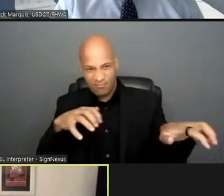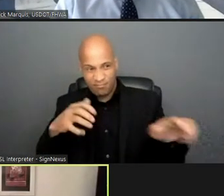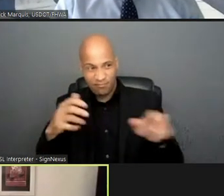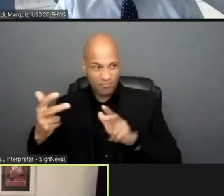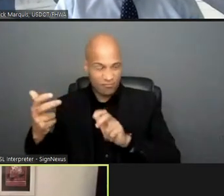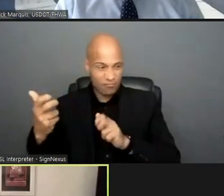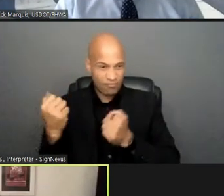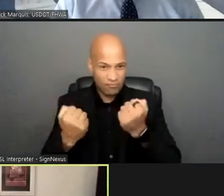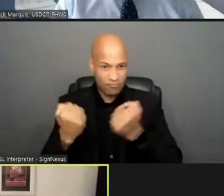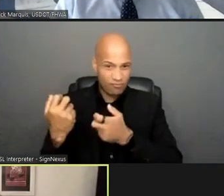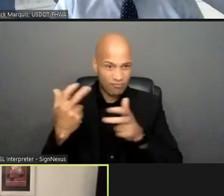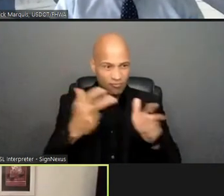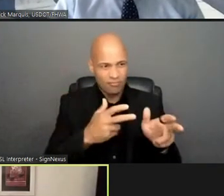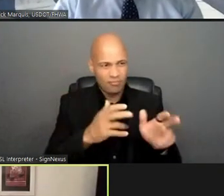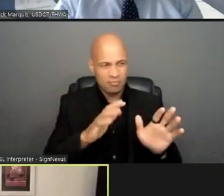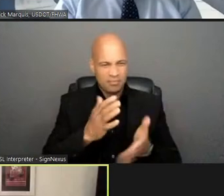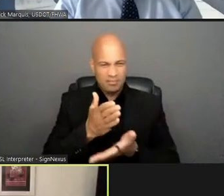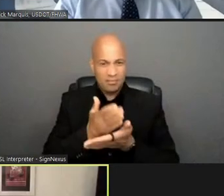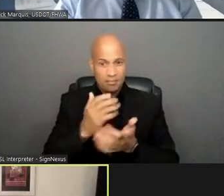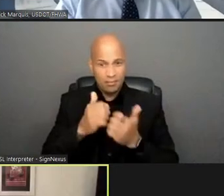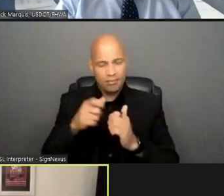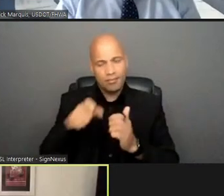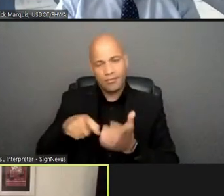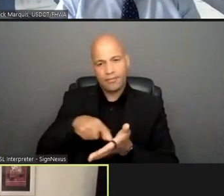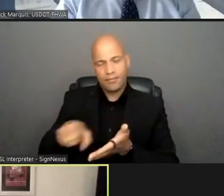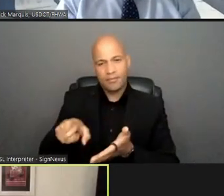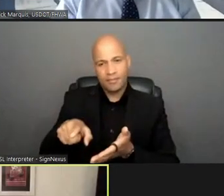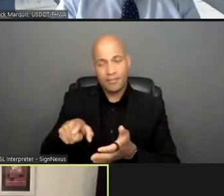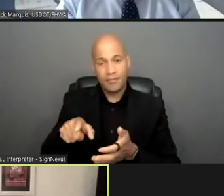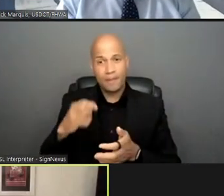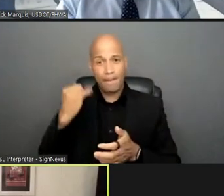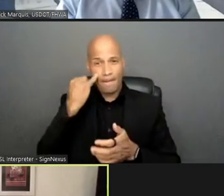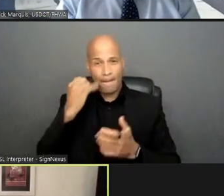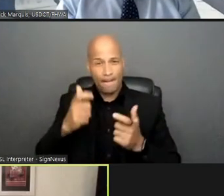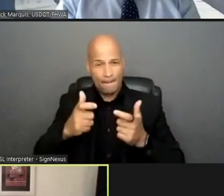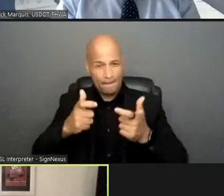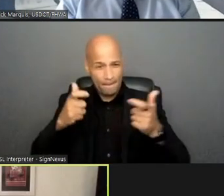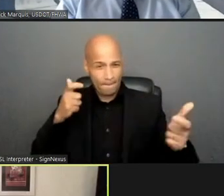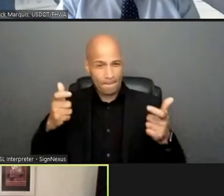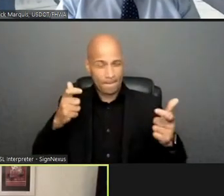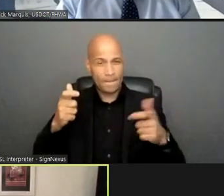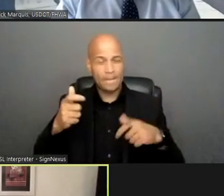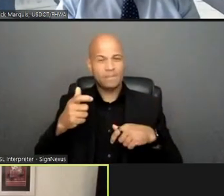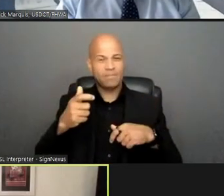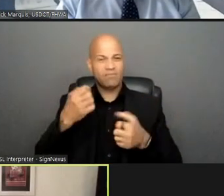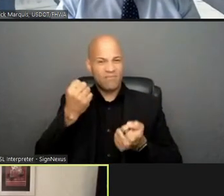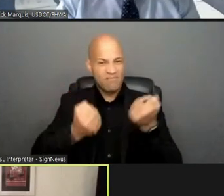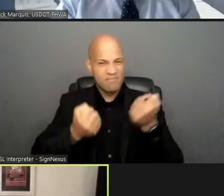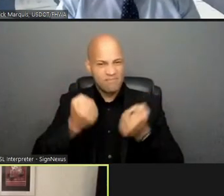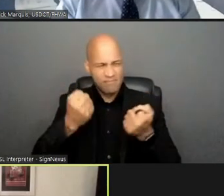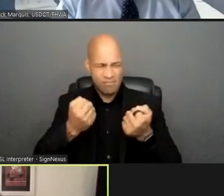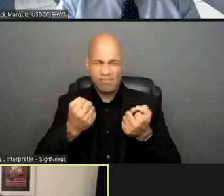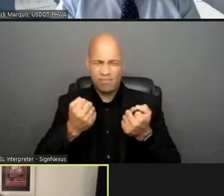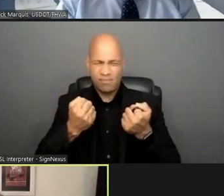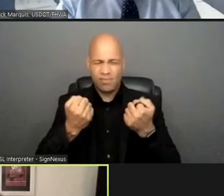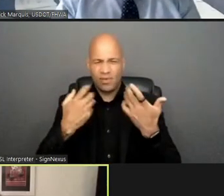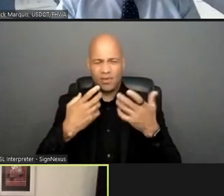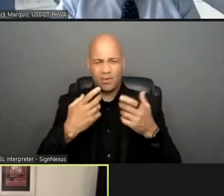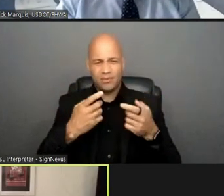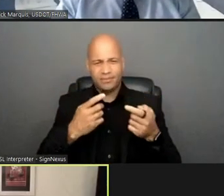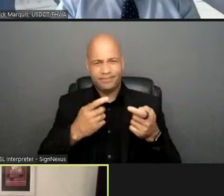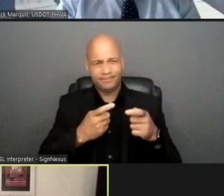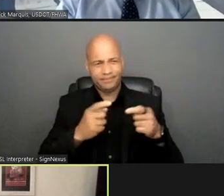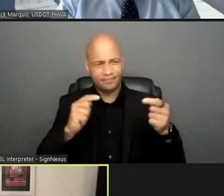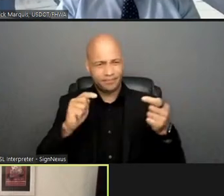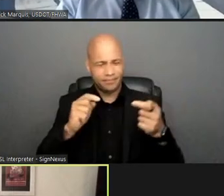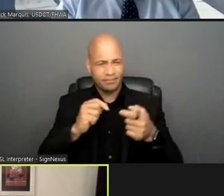commuters are driving SUVs and pickup trucks these larger taller and heavy vehicles have had a devastating toll on pedestrian safety as Vehicles get safer